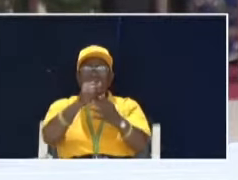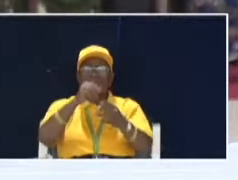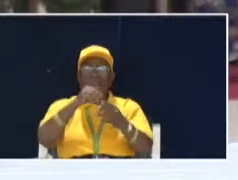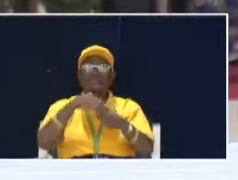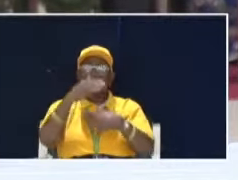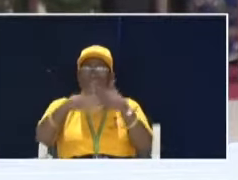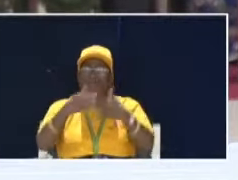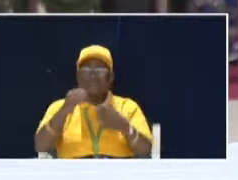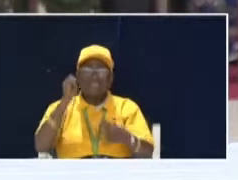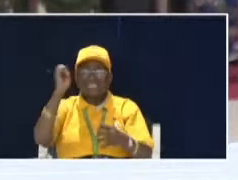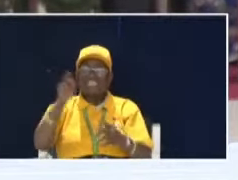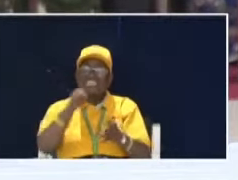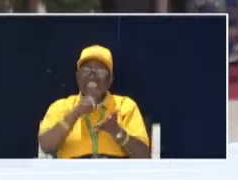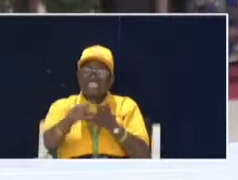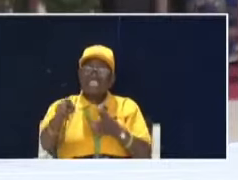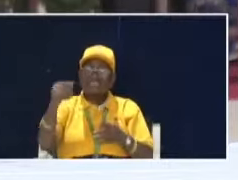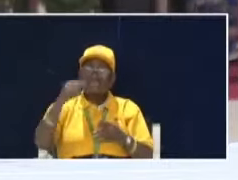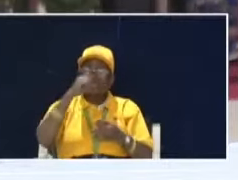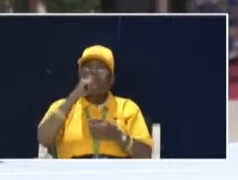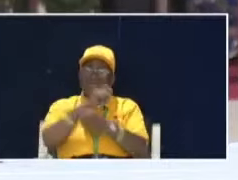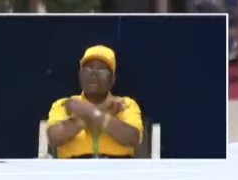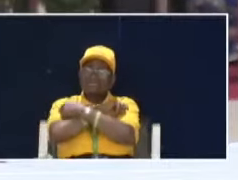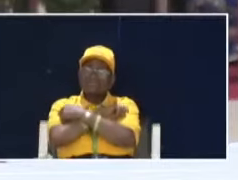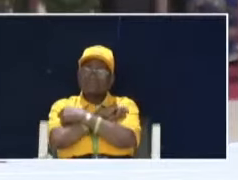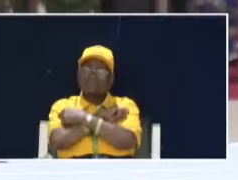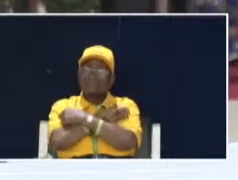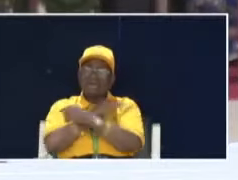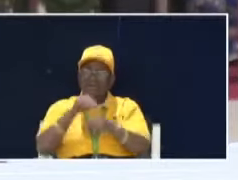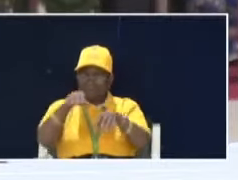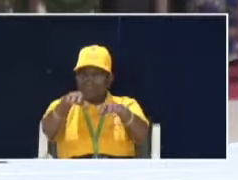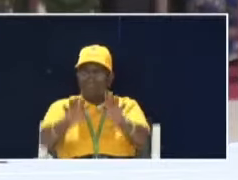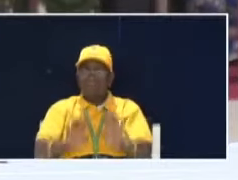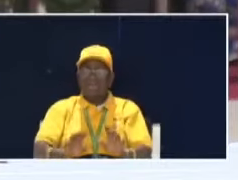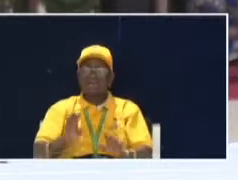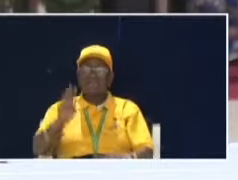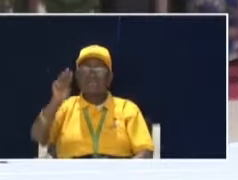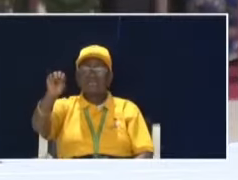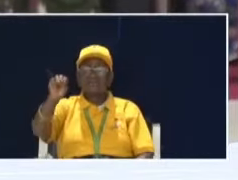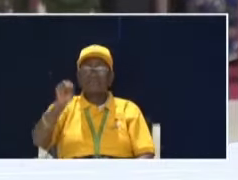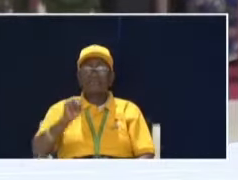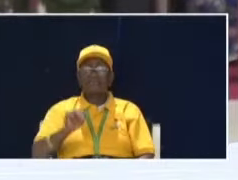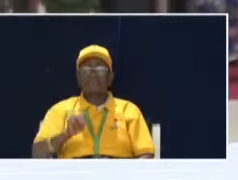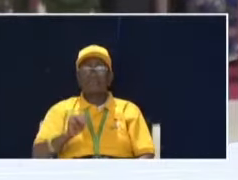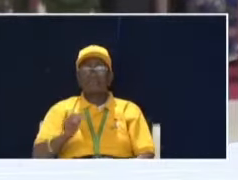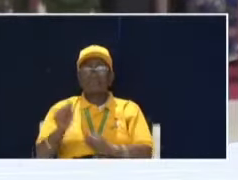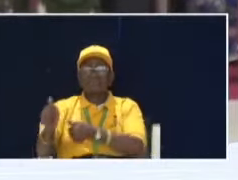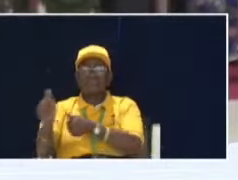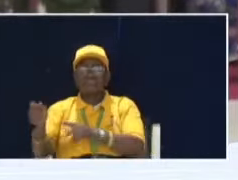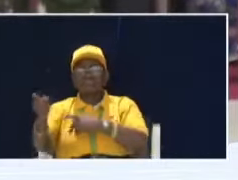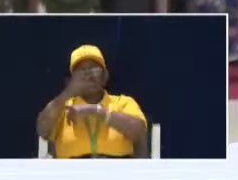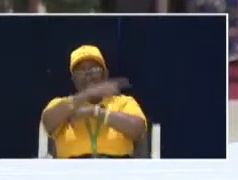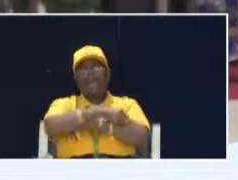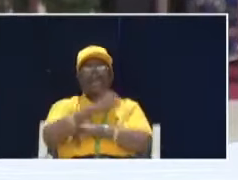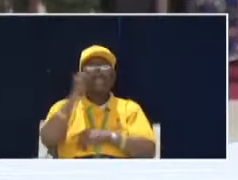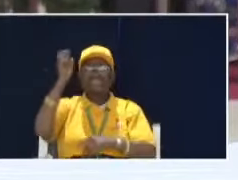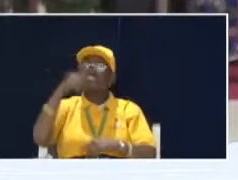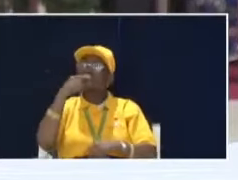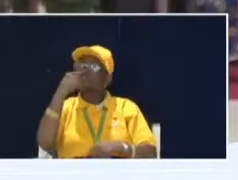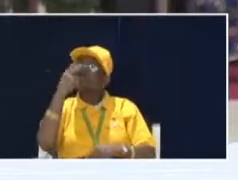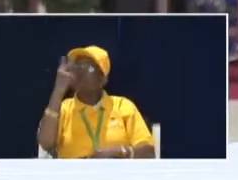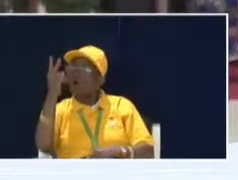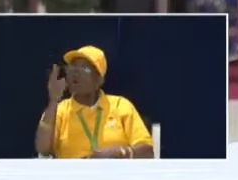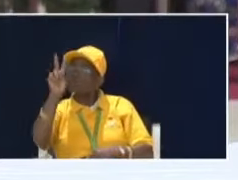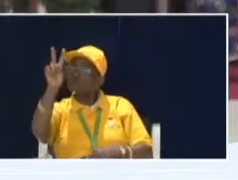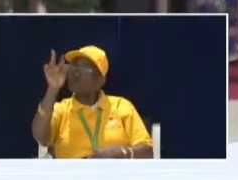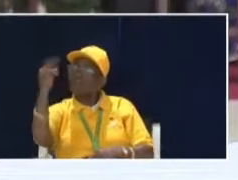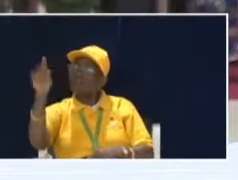he killed the Egyptian and buried him. The following day, he saw two of his brethren